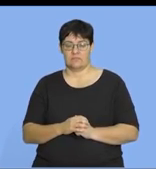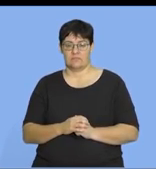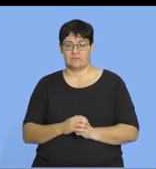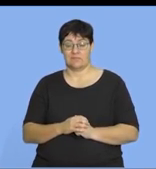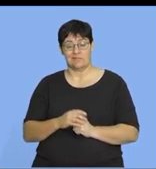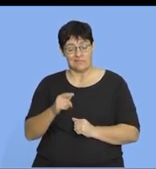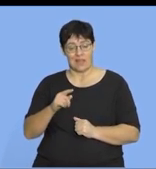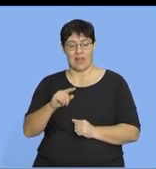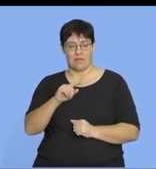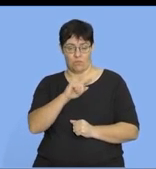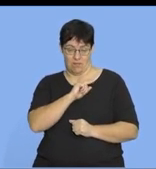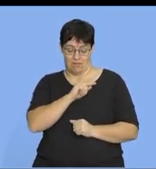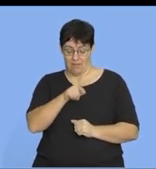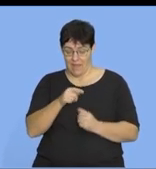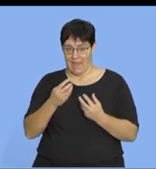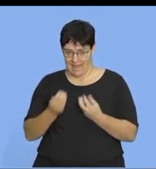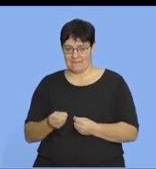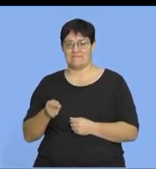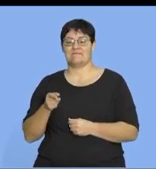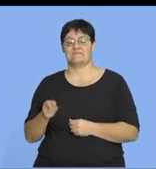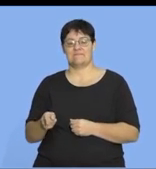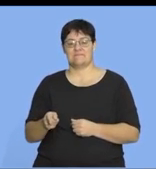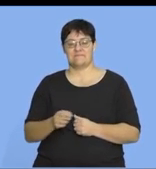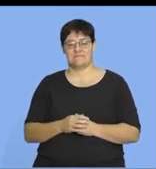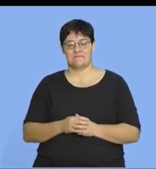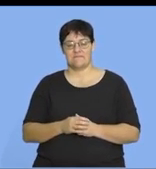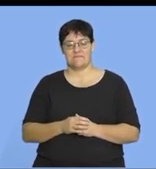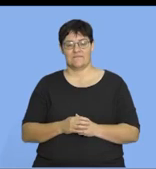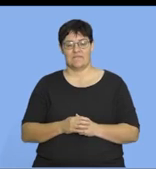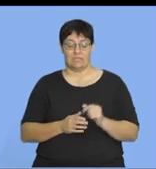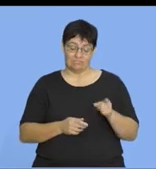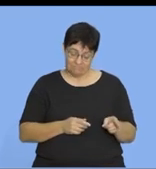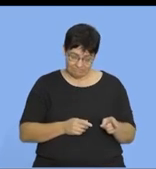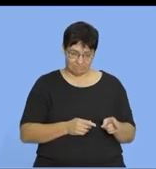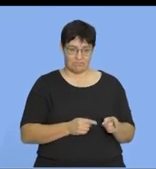it has a greater